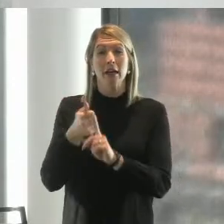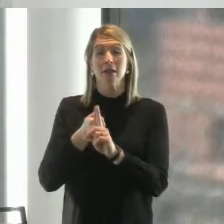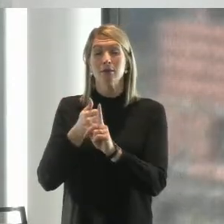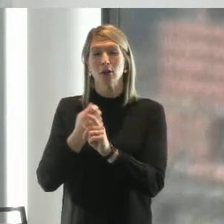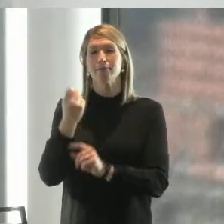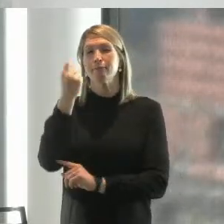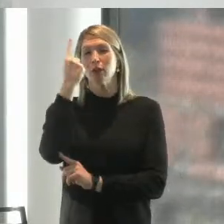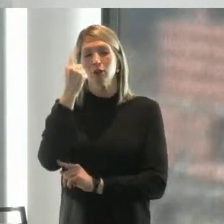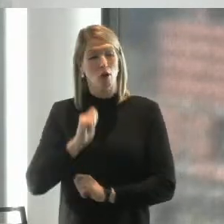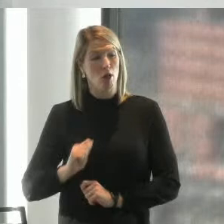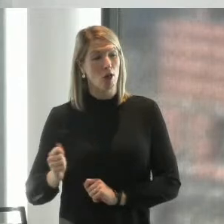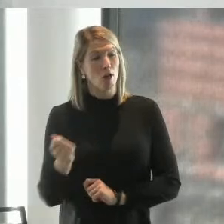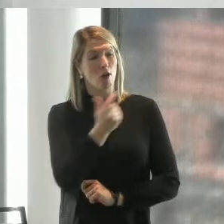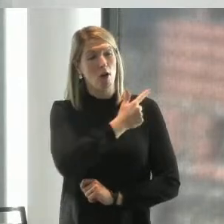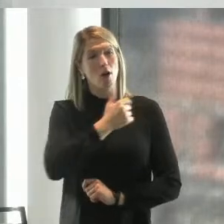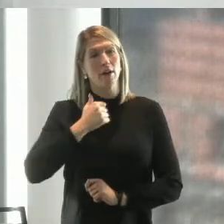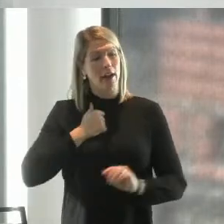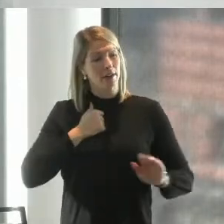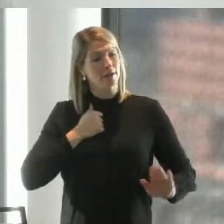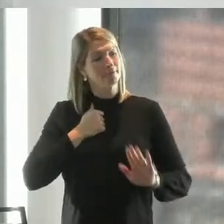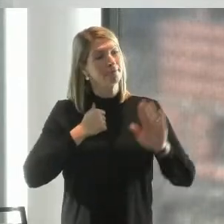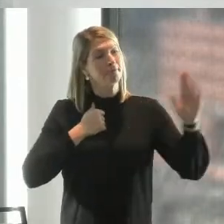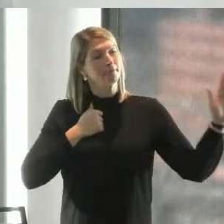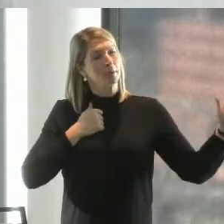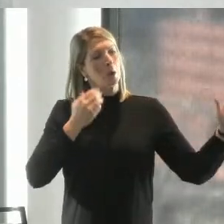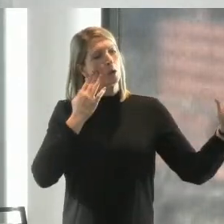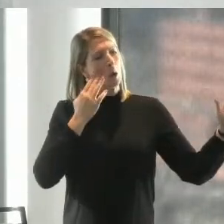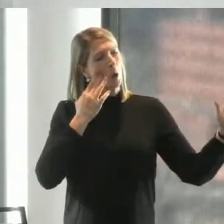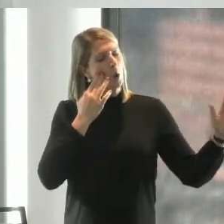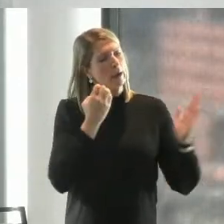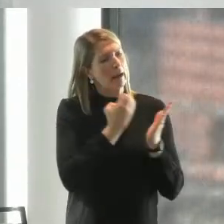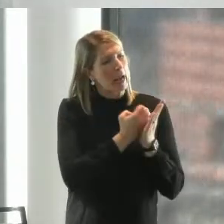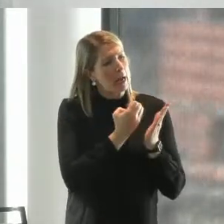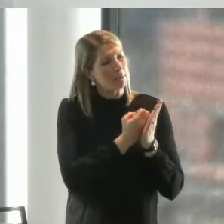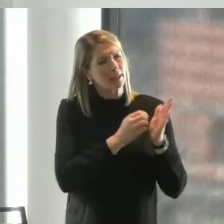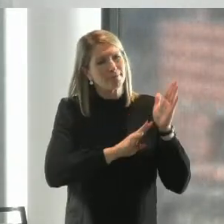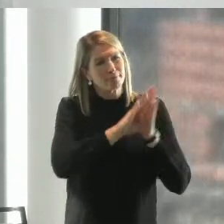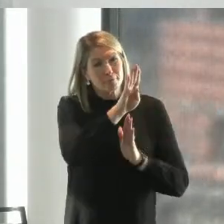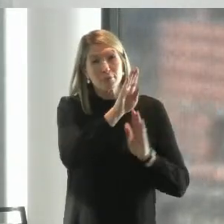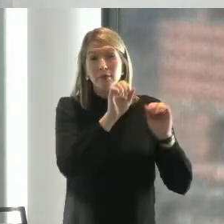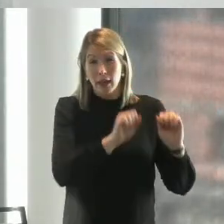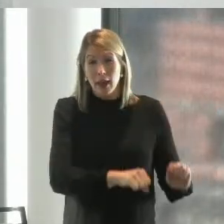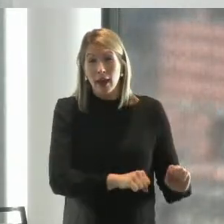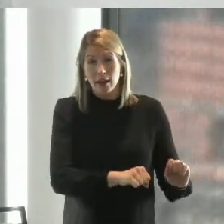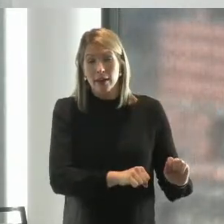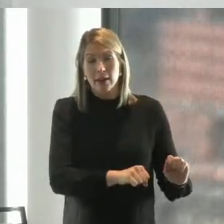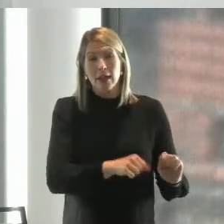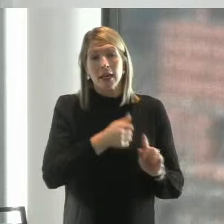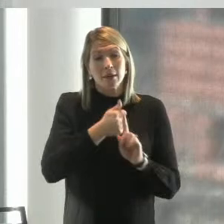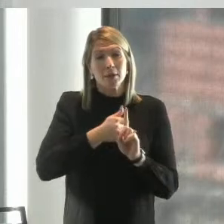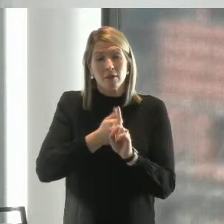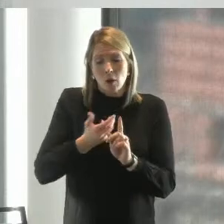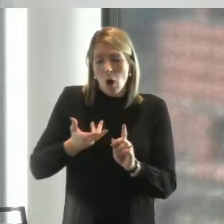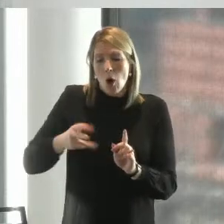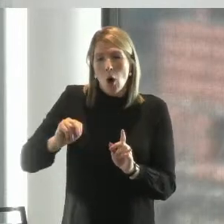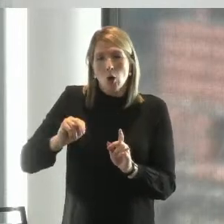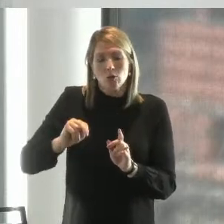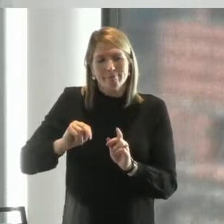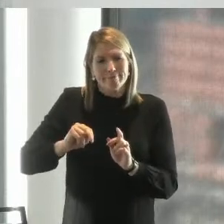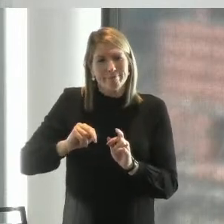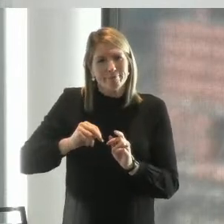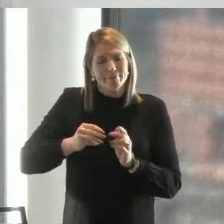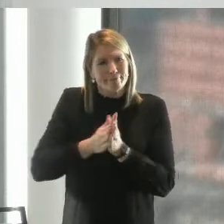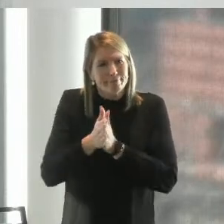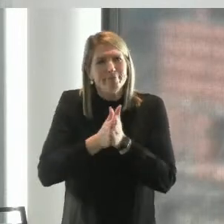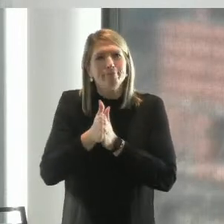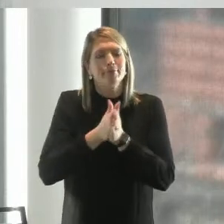so much to the world in his own efforts, in his own activities, his own initiatives. He's brought Canada